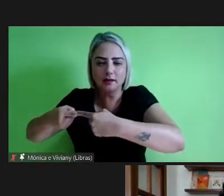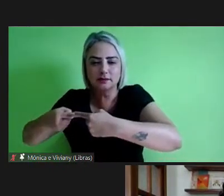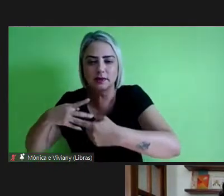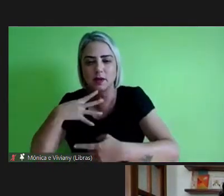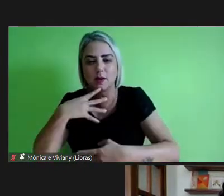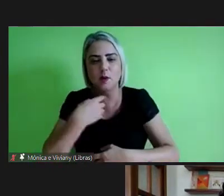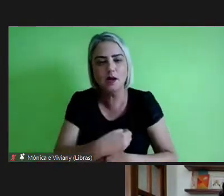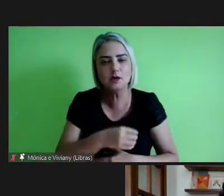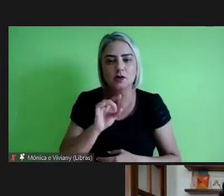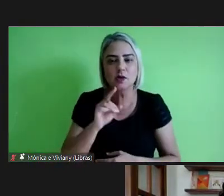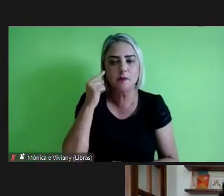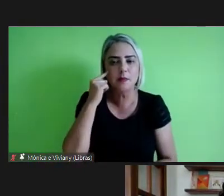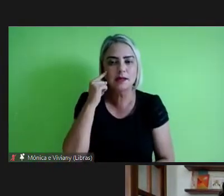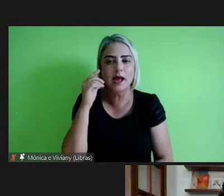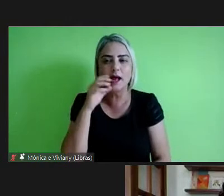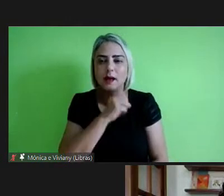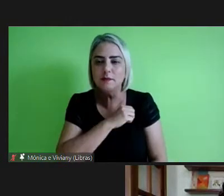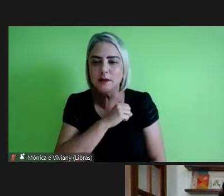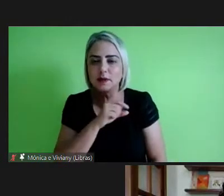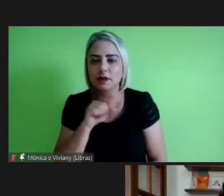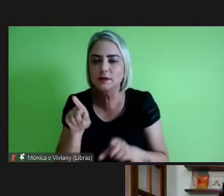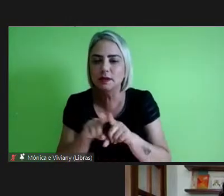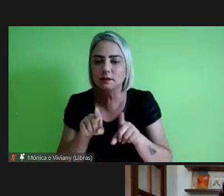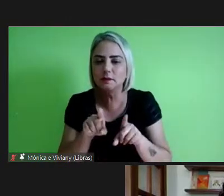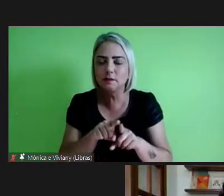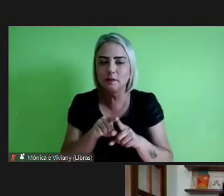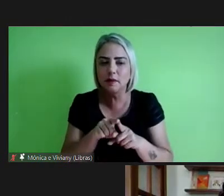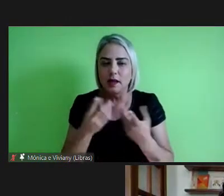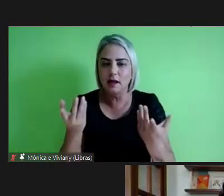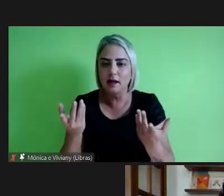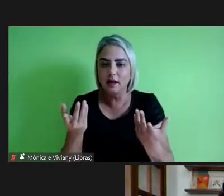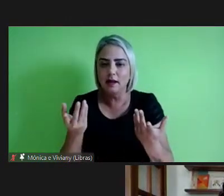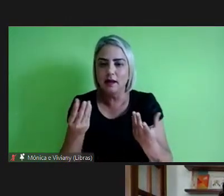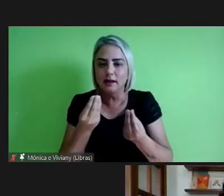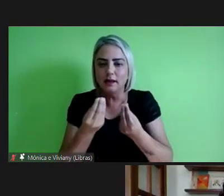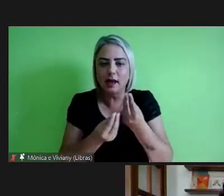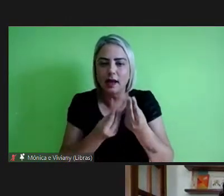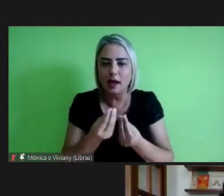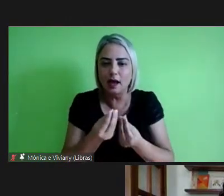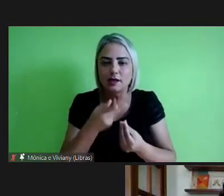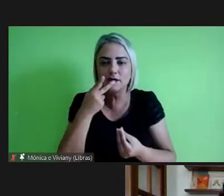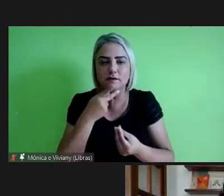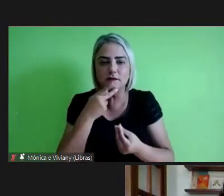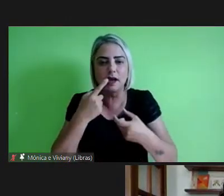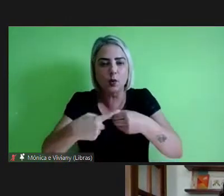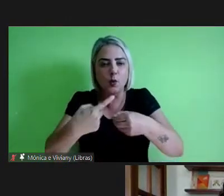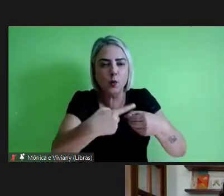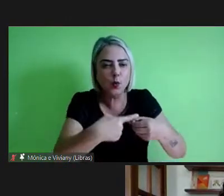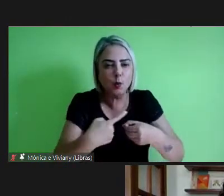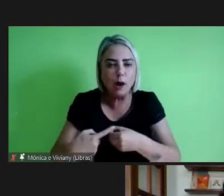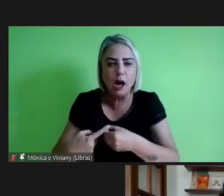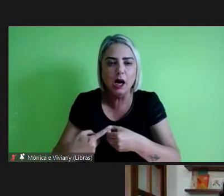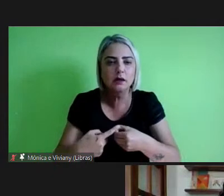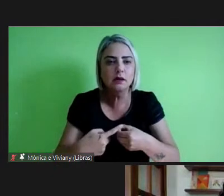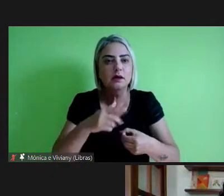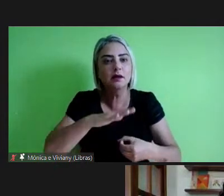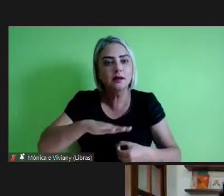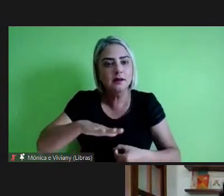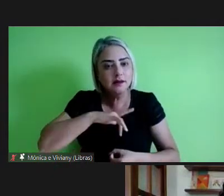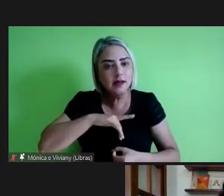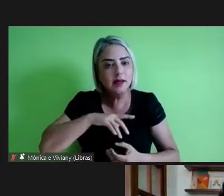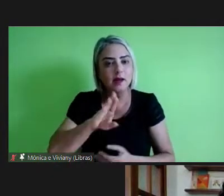these discussions. And just for us to think very fast here, the issue of the rural, we are talking about this